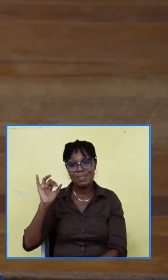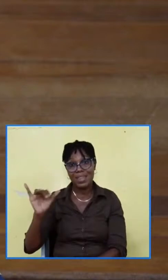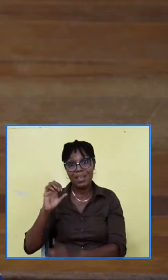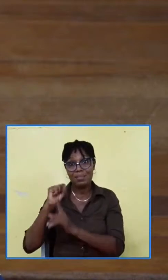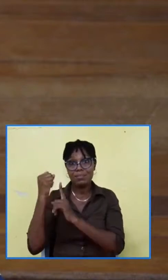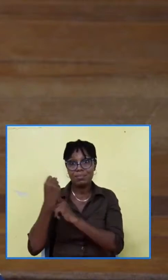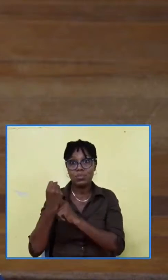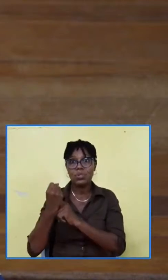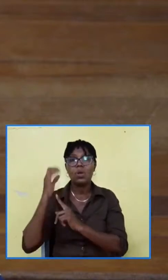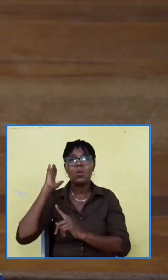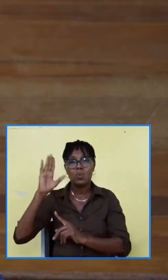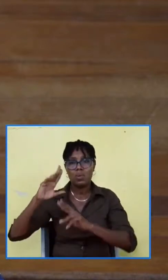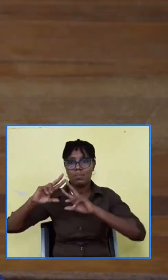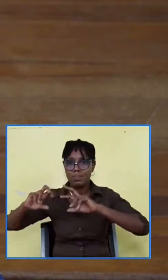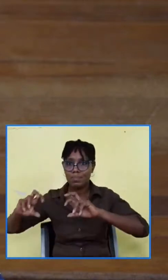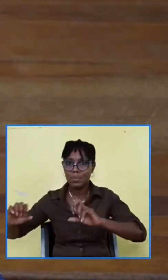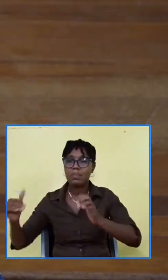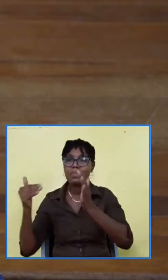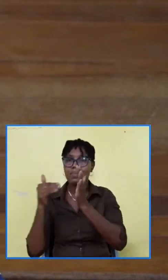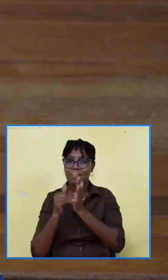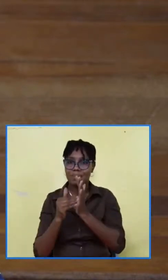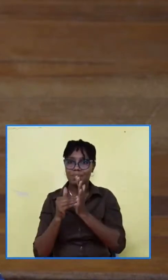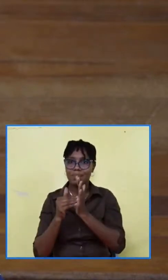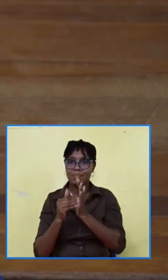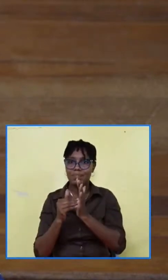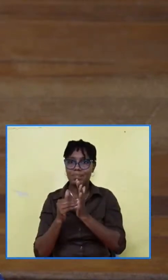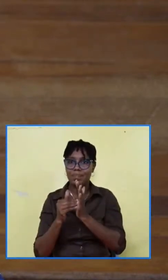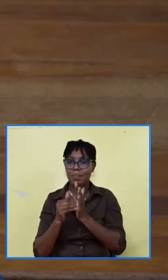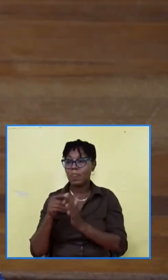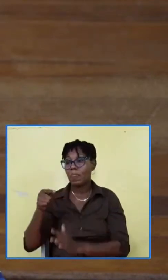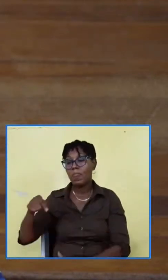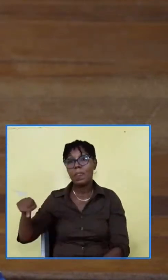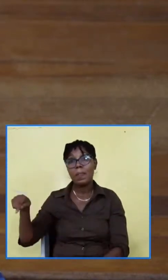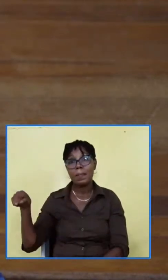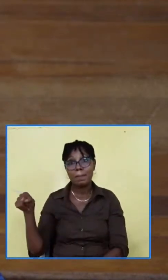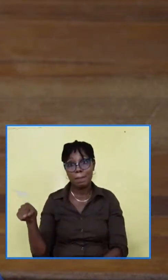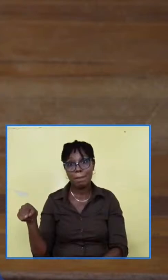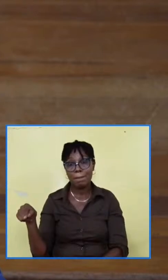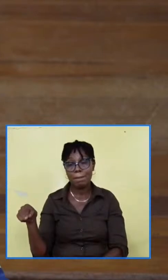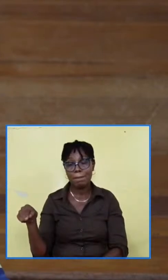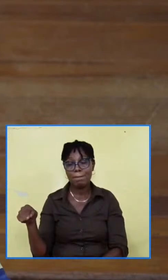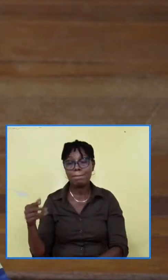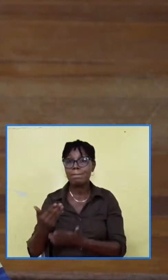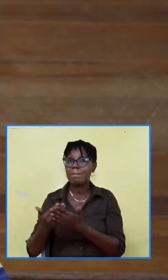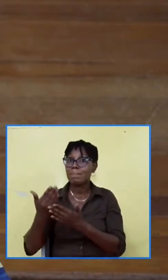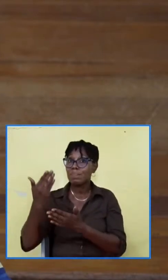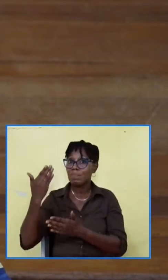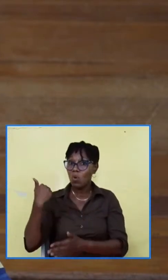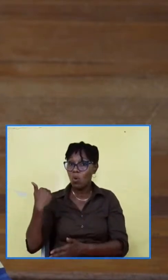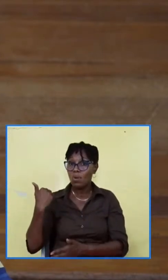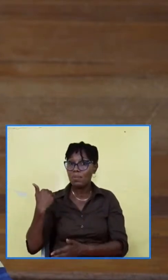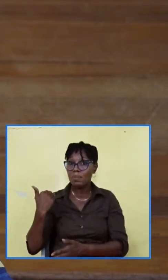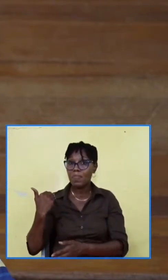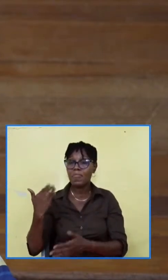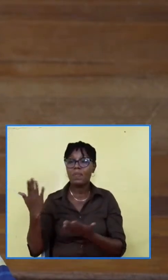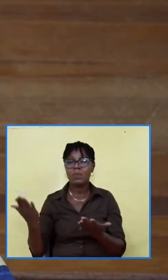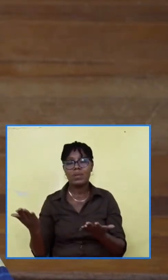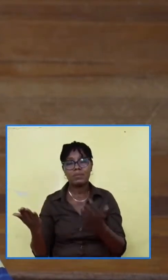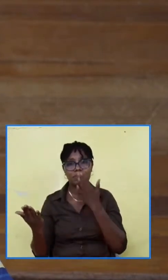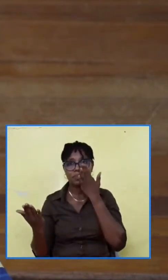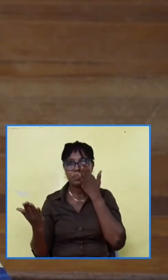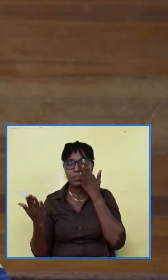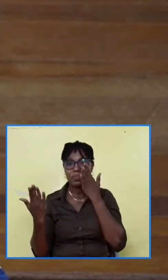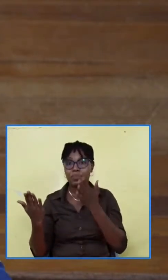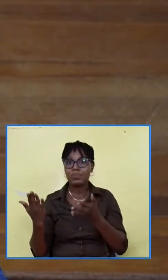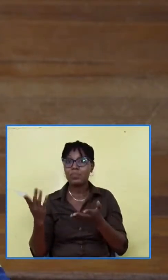And the non-contributory is no longer right at one time when the country needed it, like how